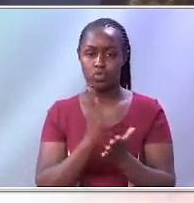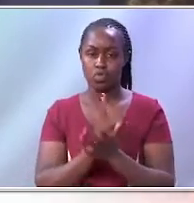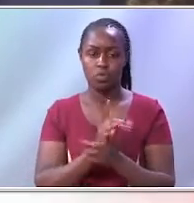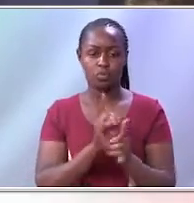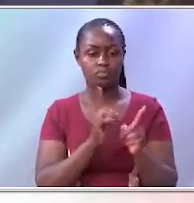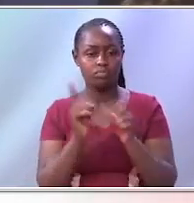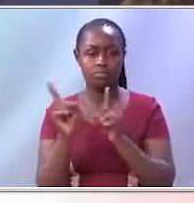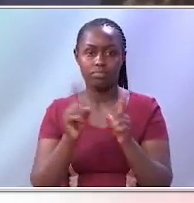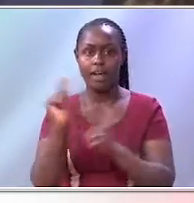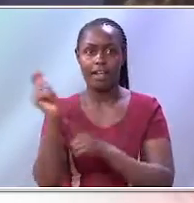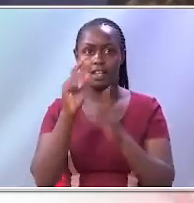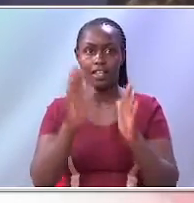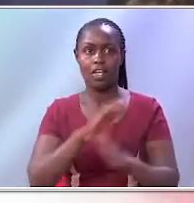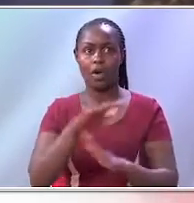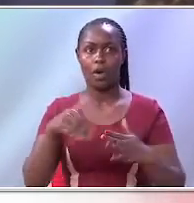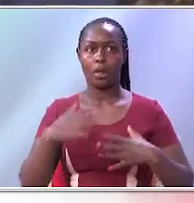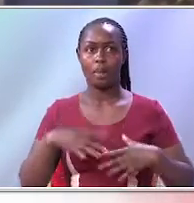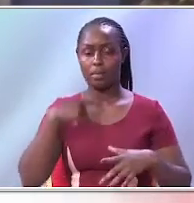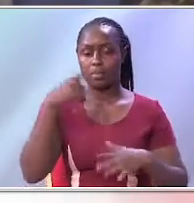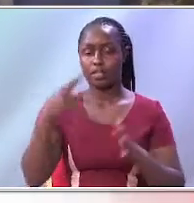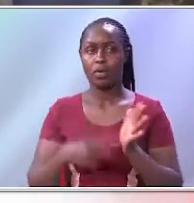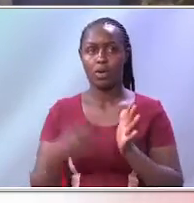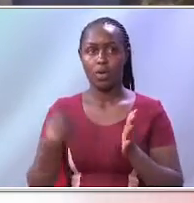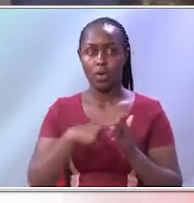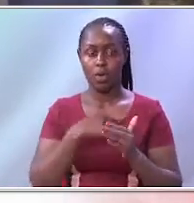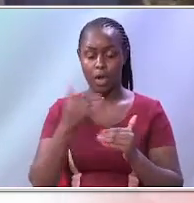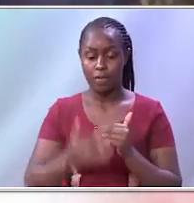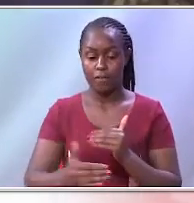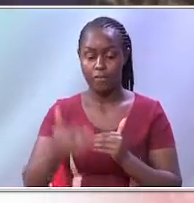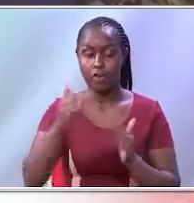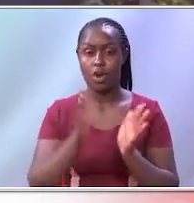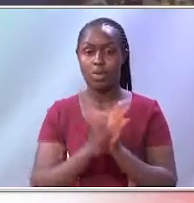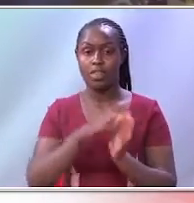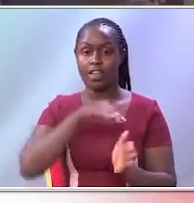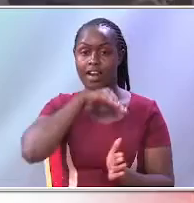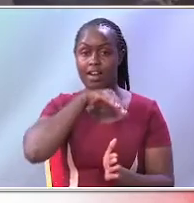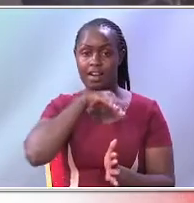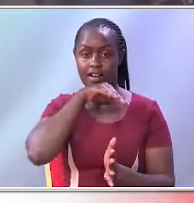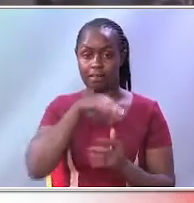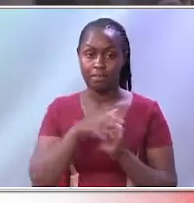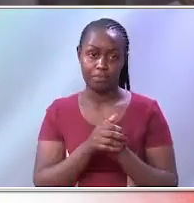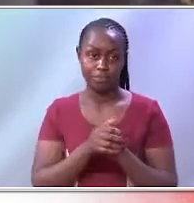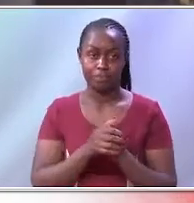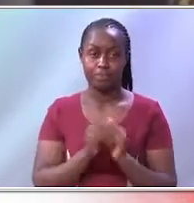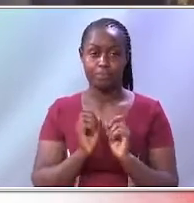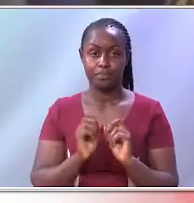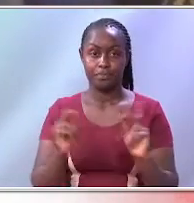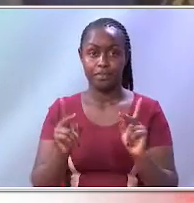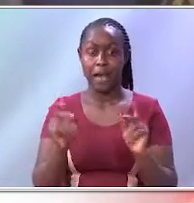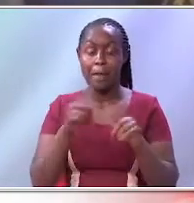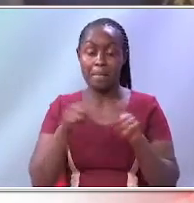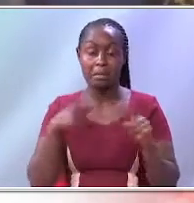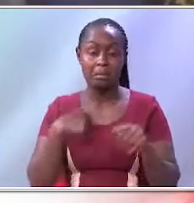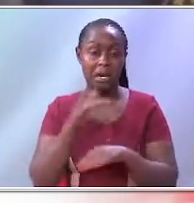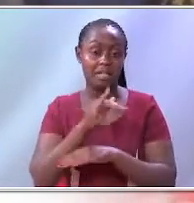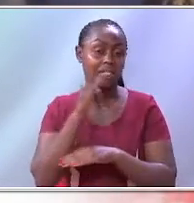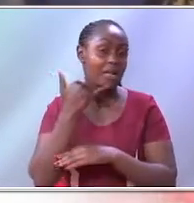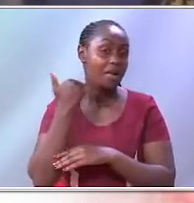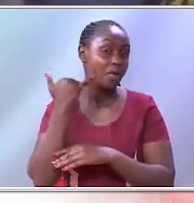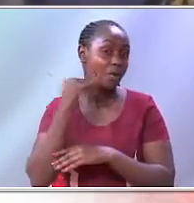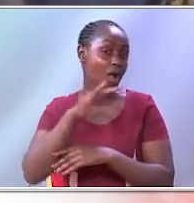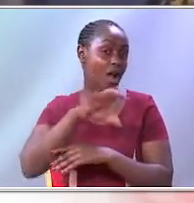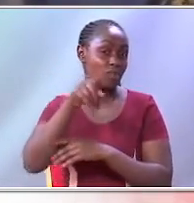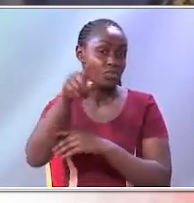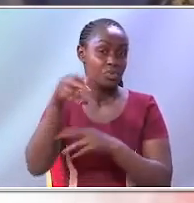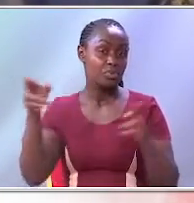Na wote wamesema we are moving forward with Raila Amolo Odinga. Je, Nakuru County